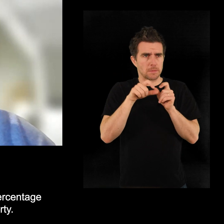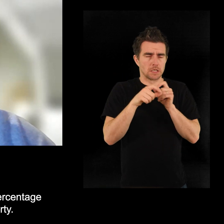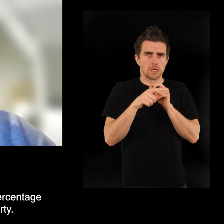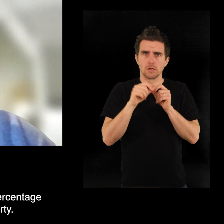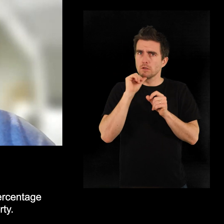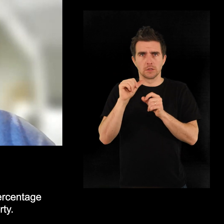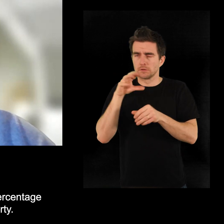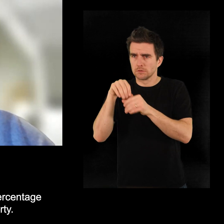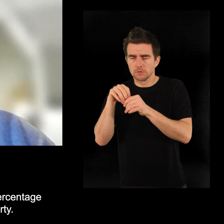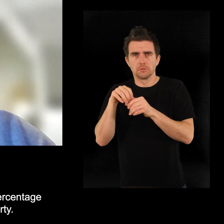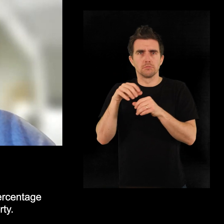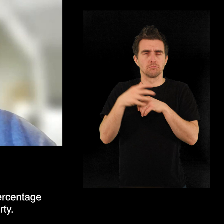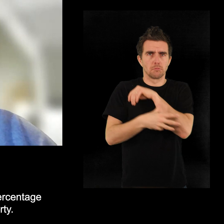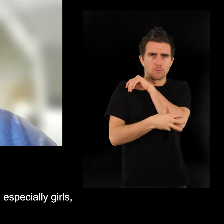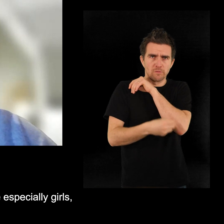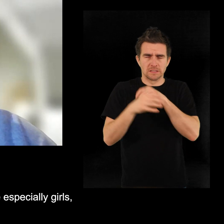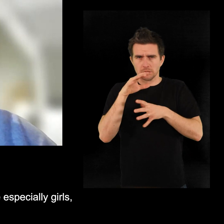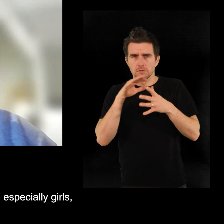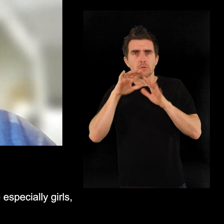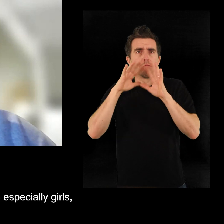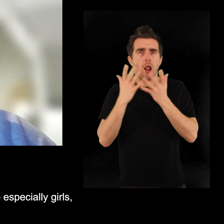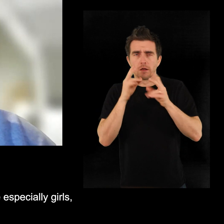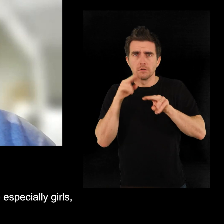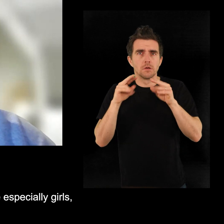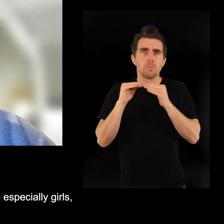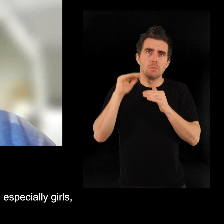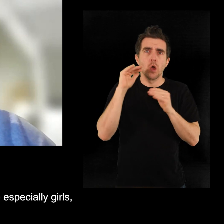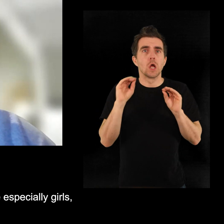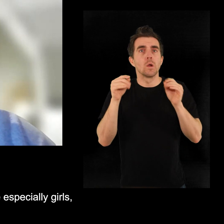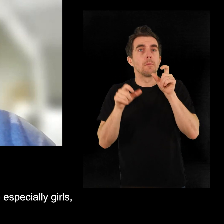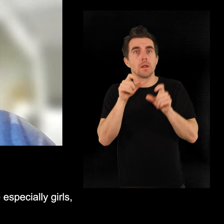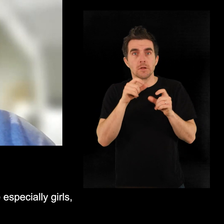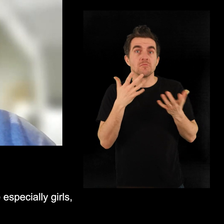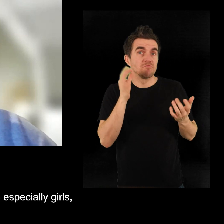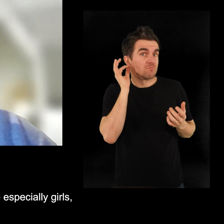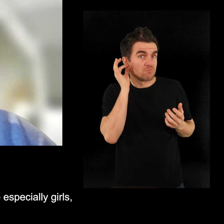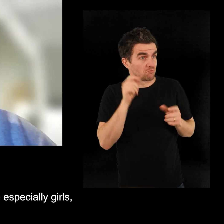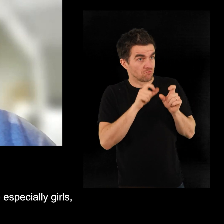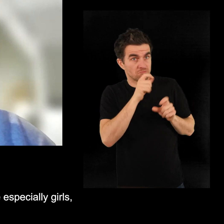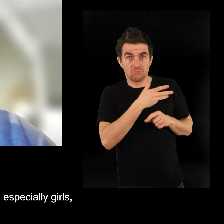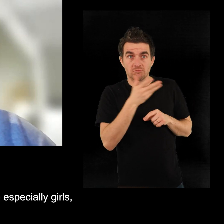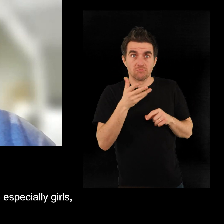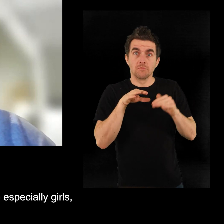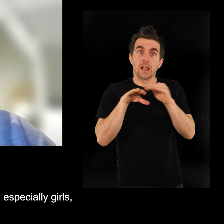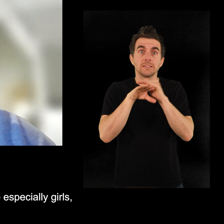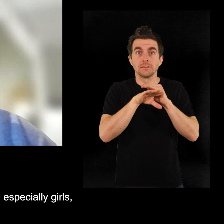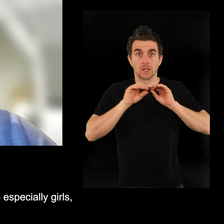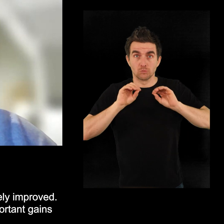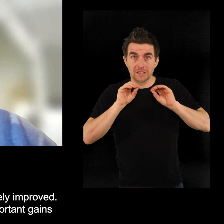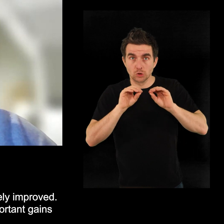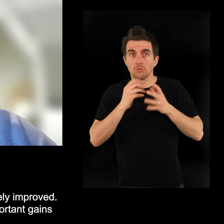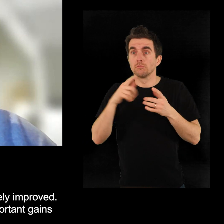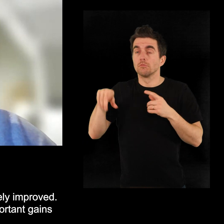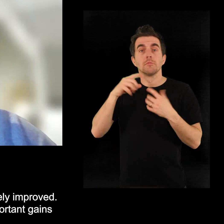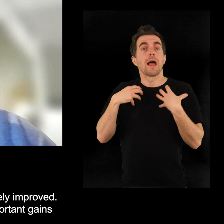live outside poverty. Globally, more young people, especially girls, have access to education.